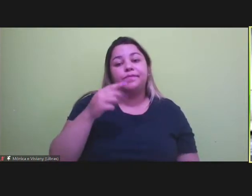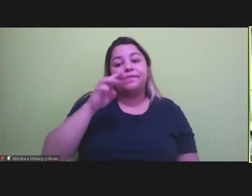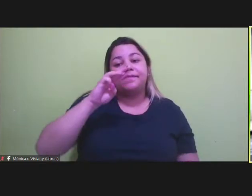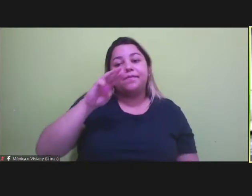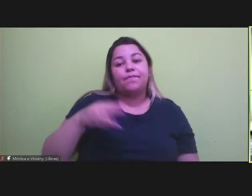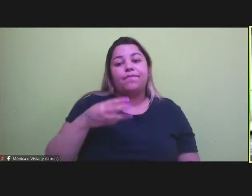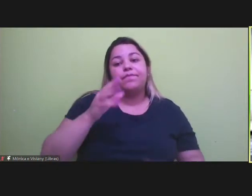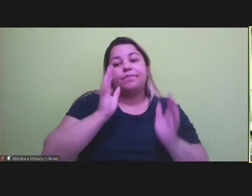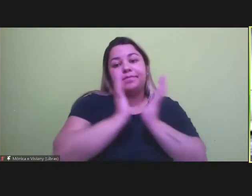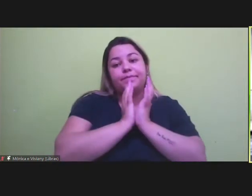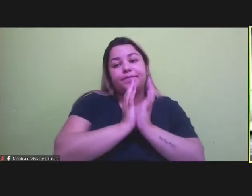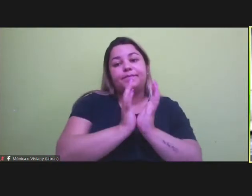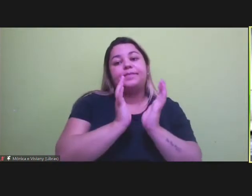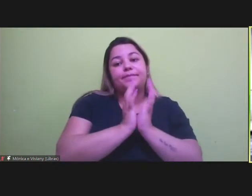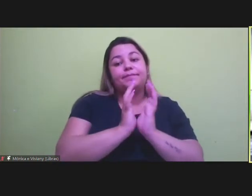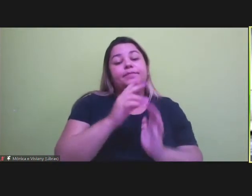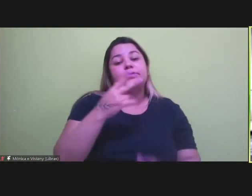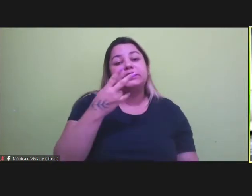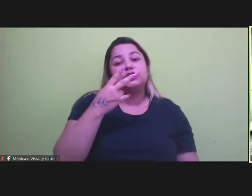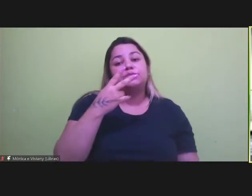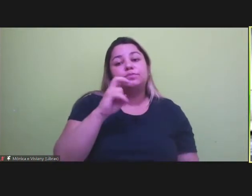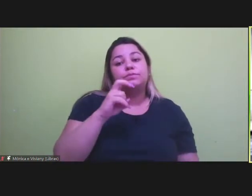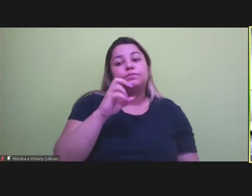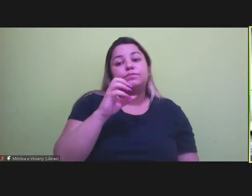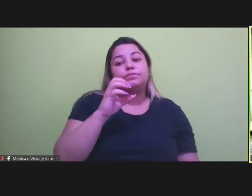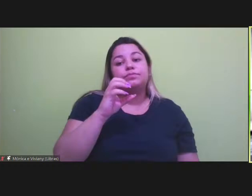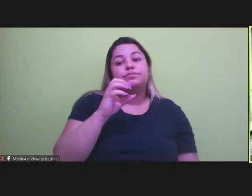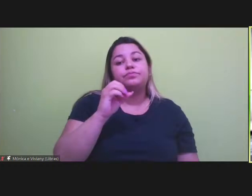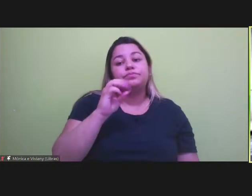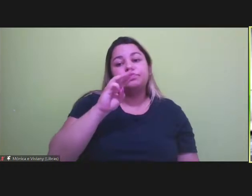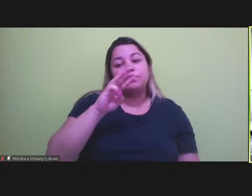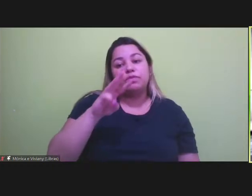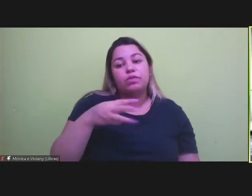have 47,000 themes, more than